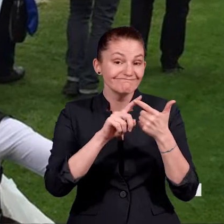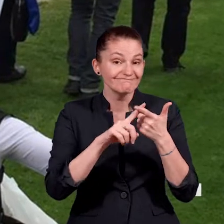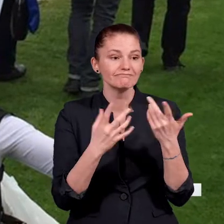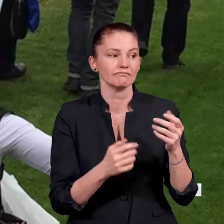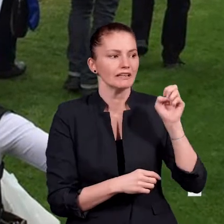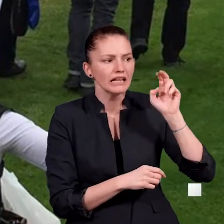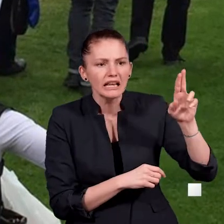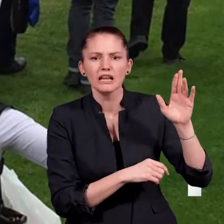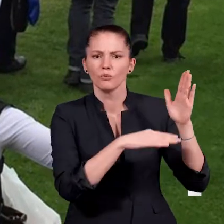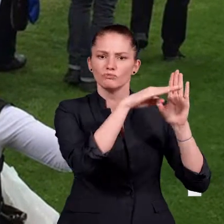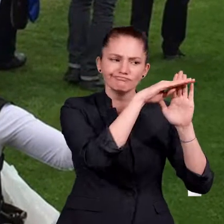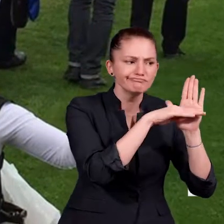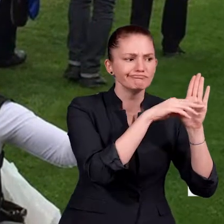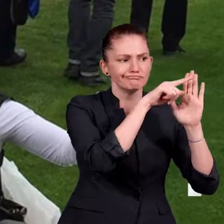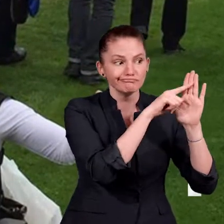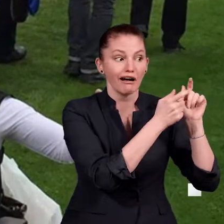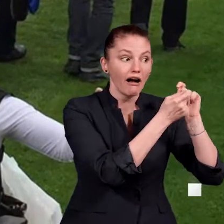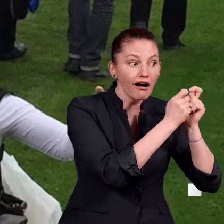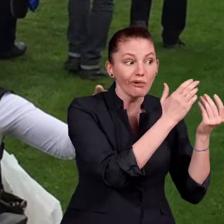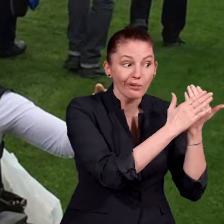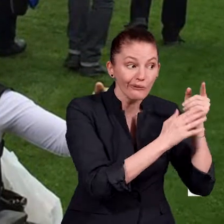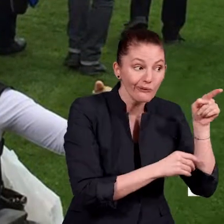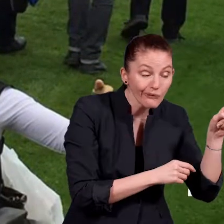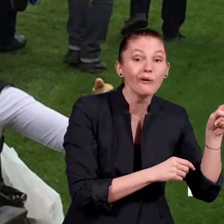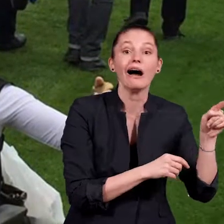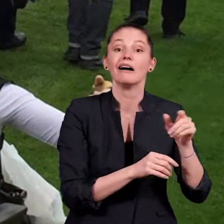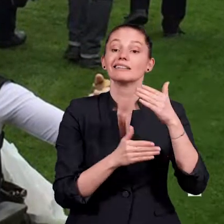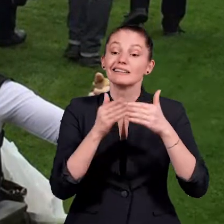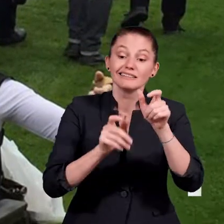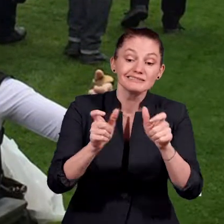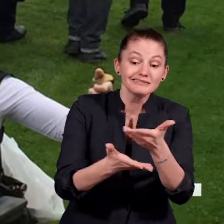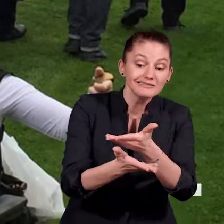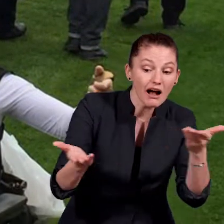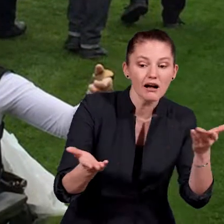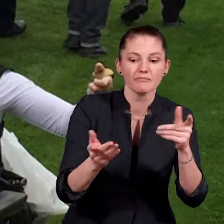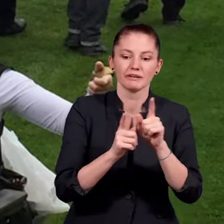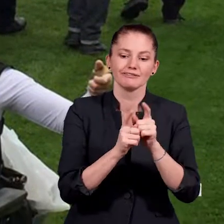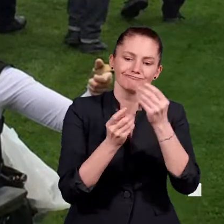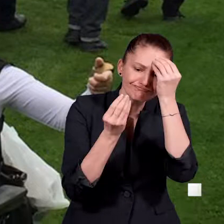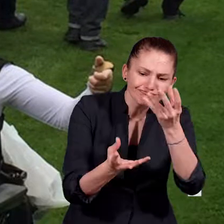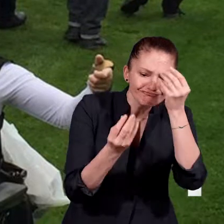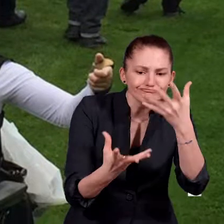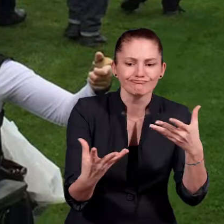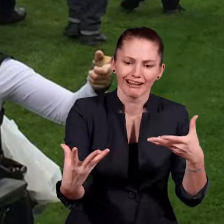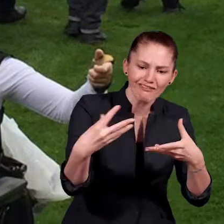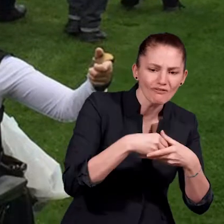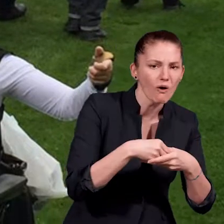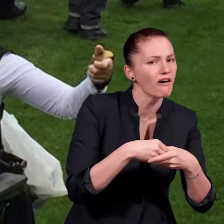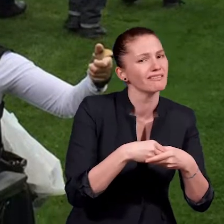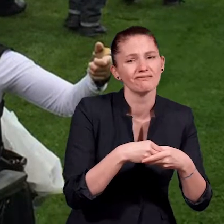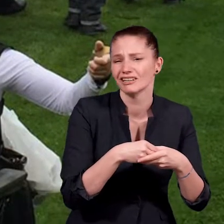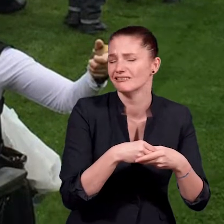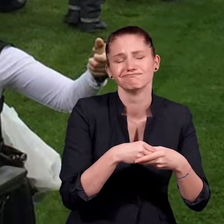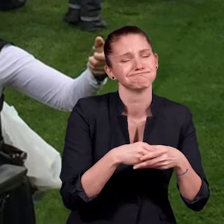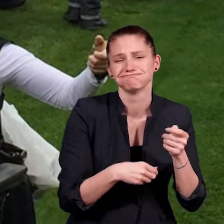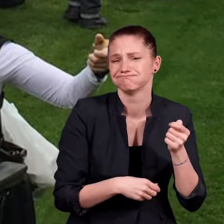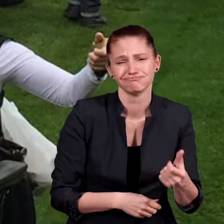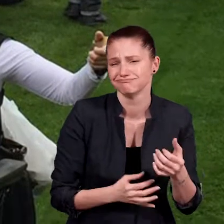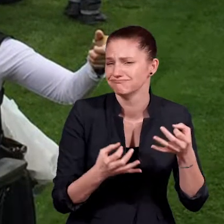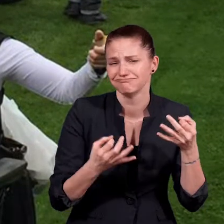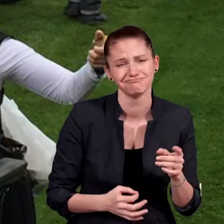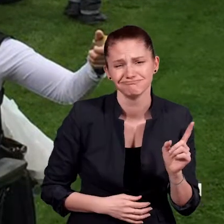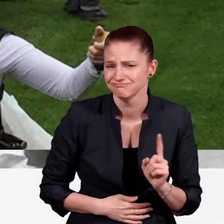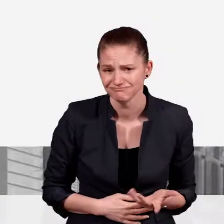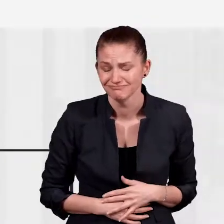2. Disabled people are not meaningfully consulted and involved when new EU laws and policies are being